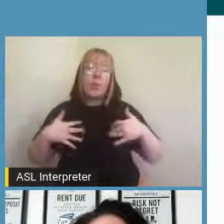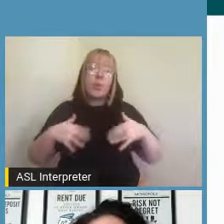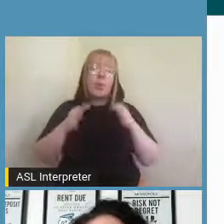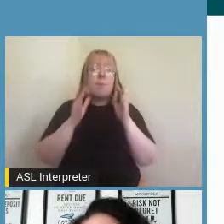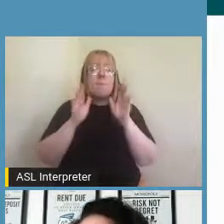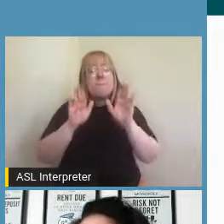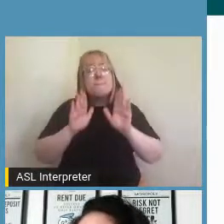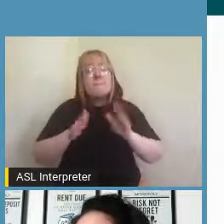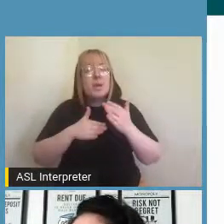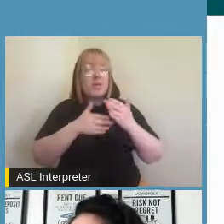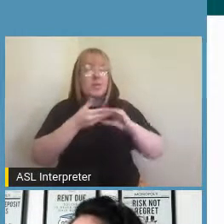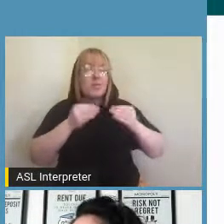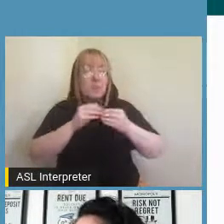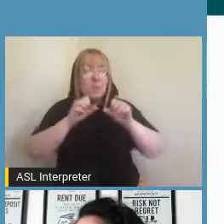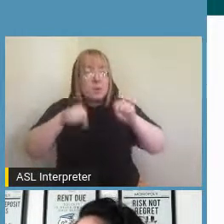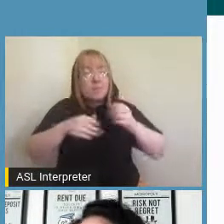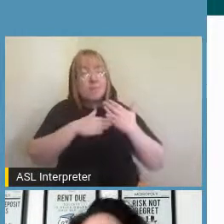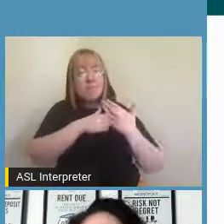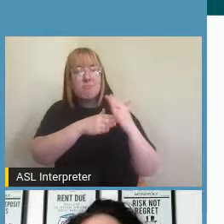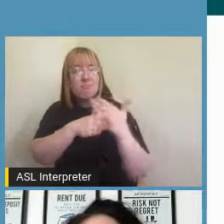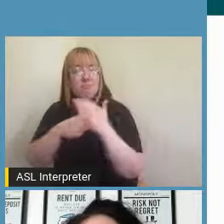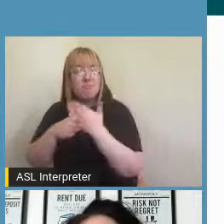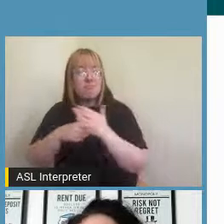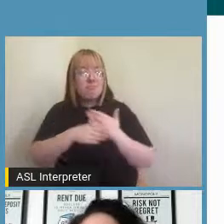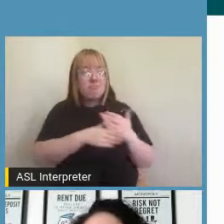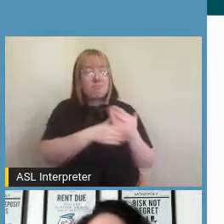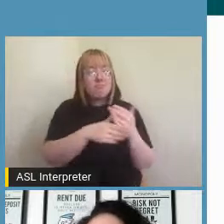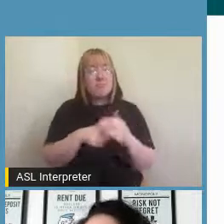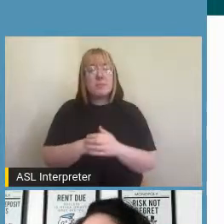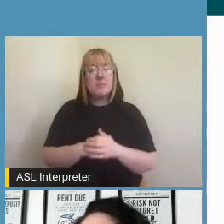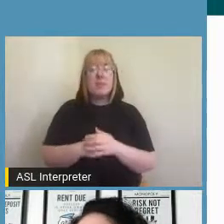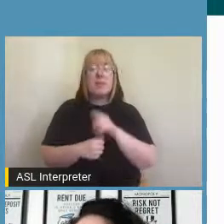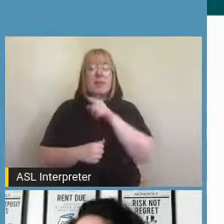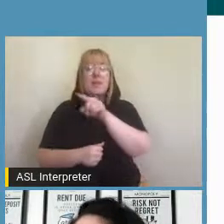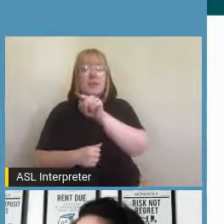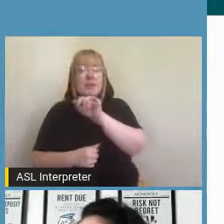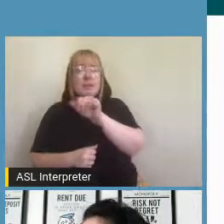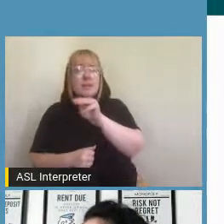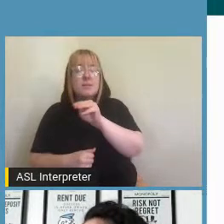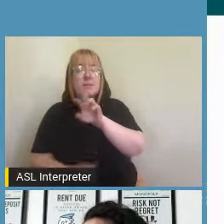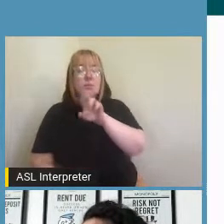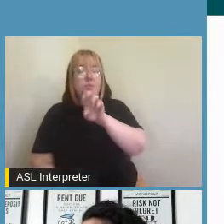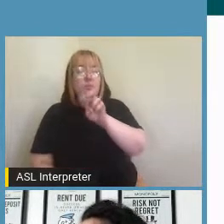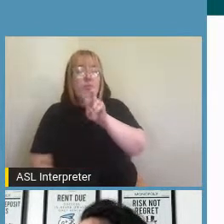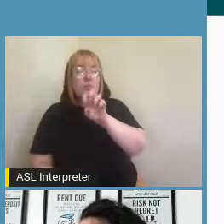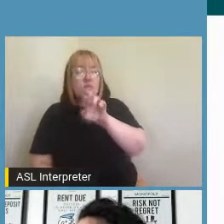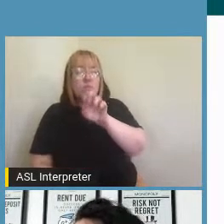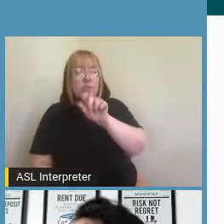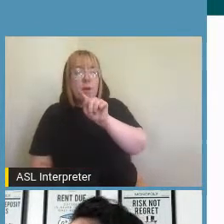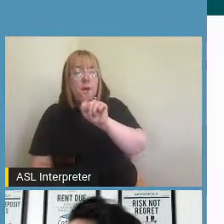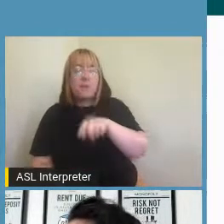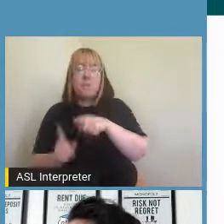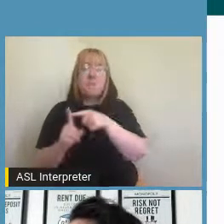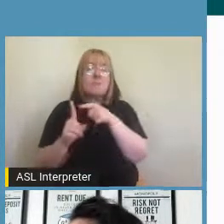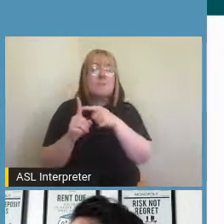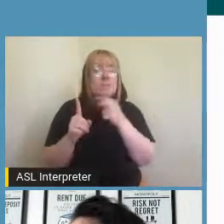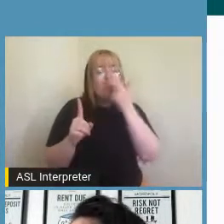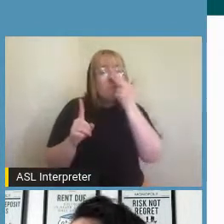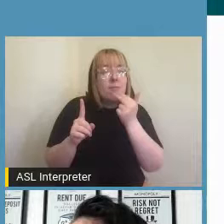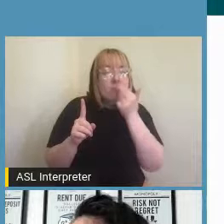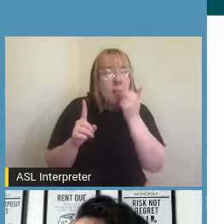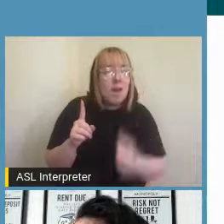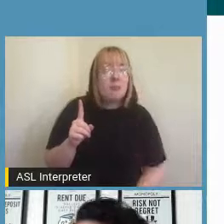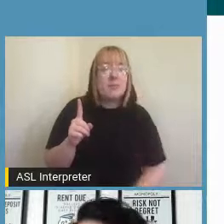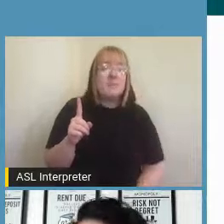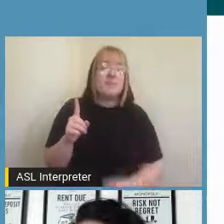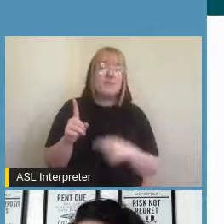quite frankly, look, Tim Sen was both irreverent, he was funny, and even more so, you could see